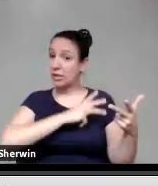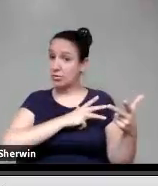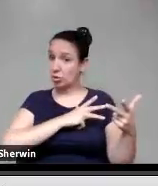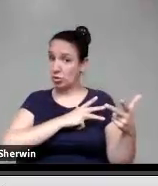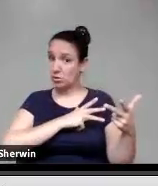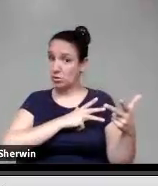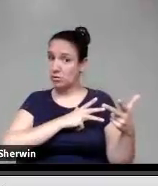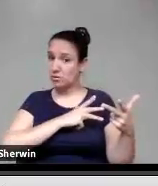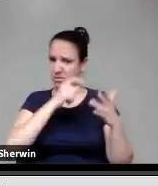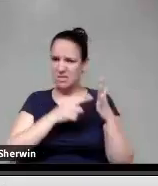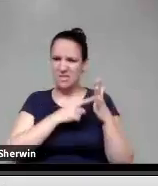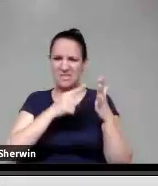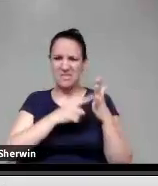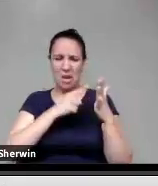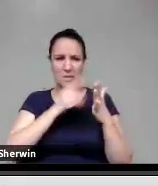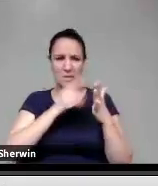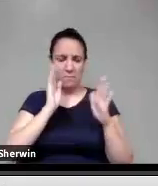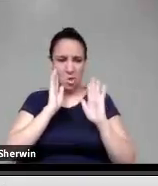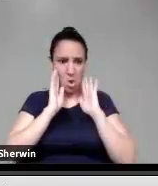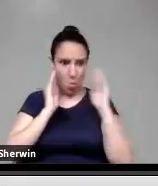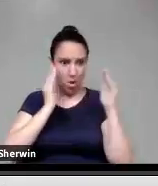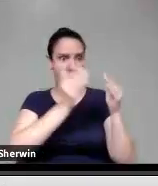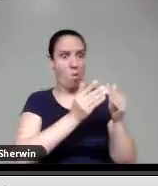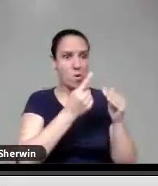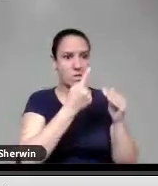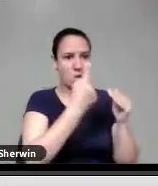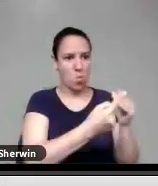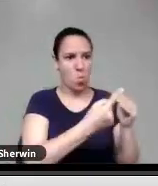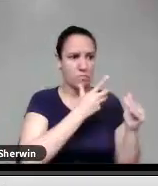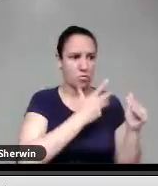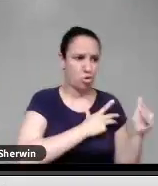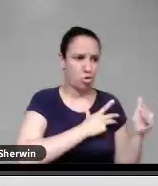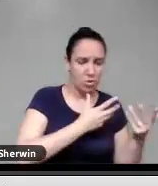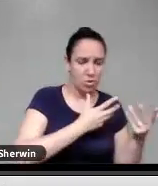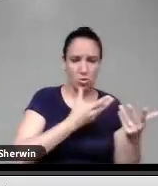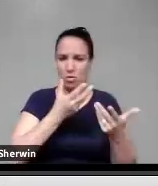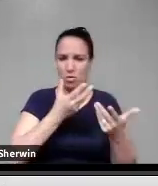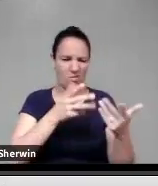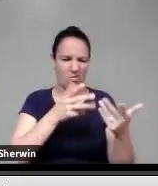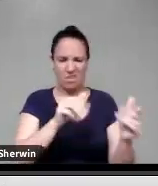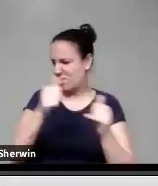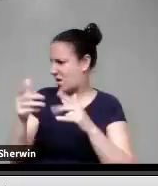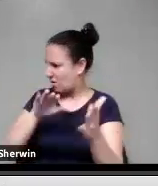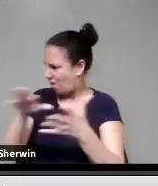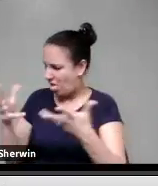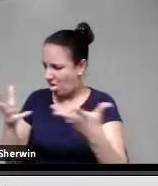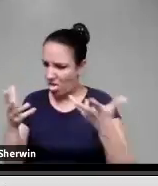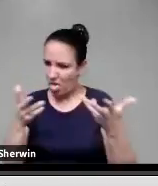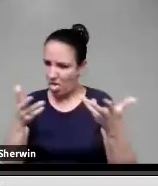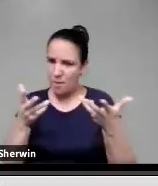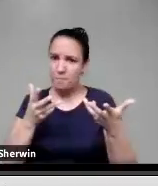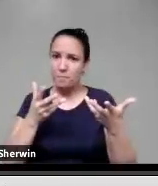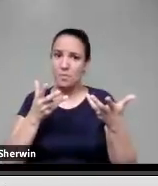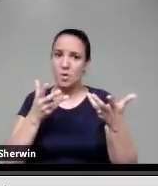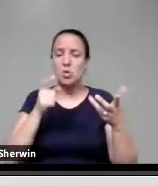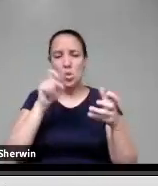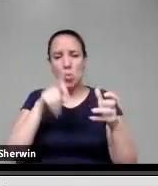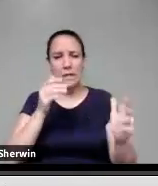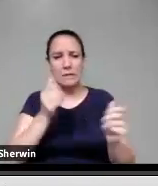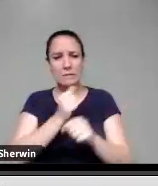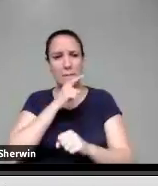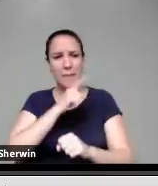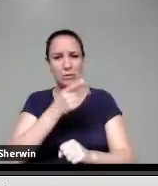think we get focused on one gender or the other depending on what we're trying to do, what program we're trying to offer, what event we're trying to offer.